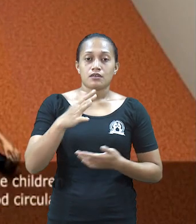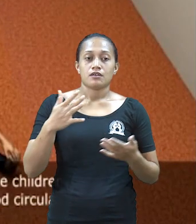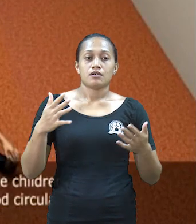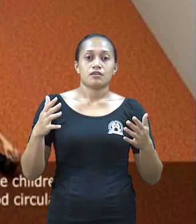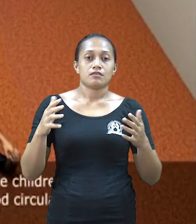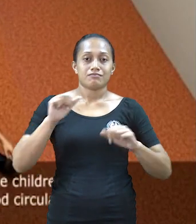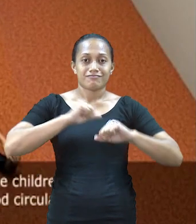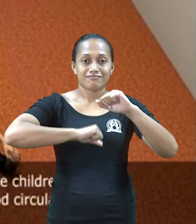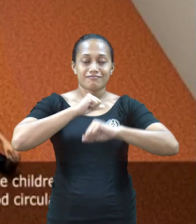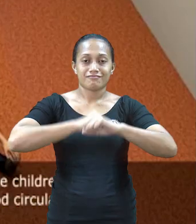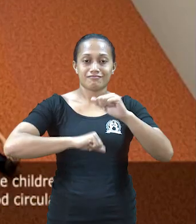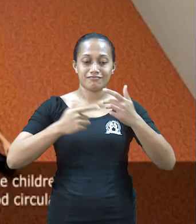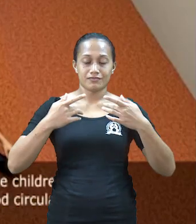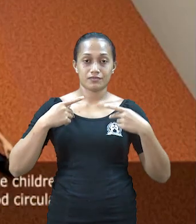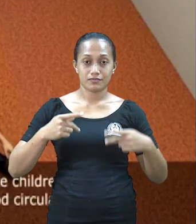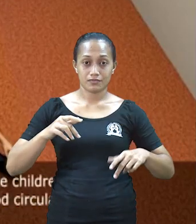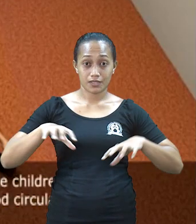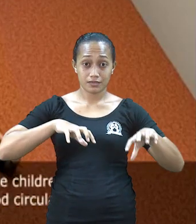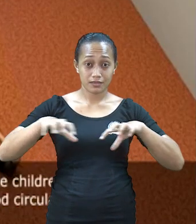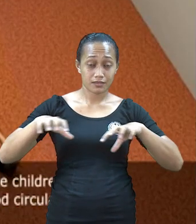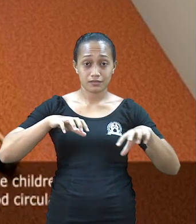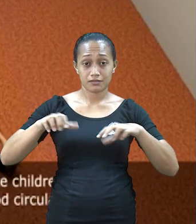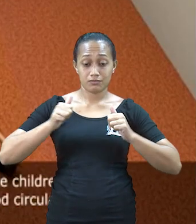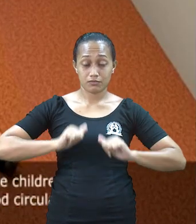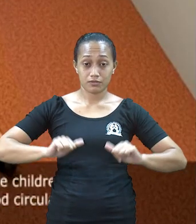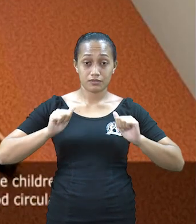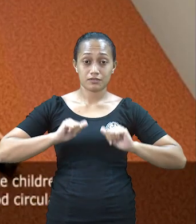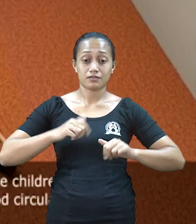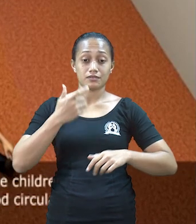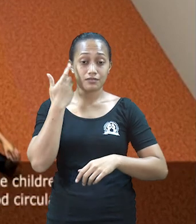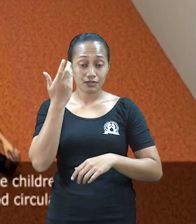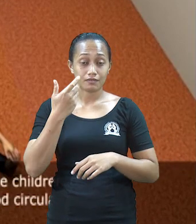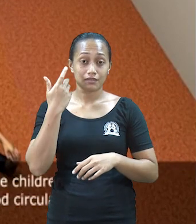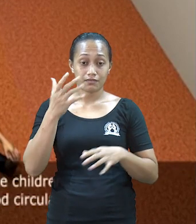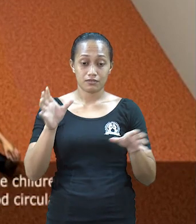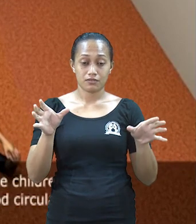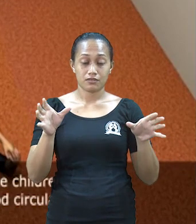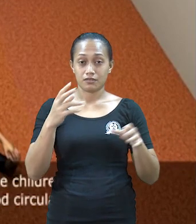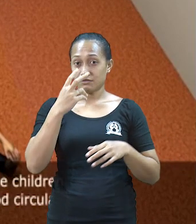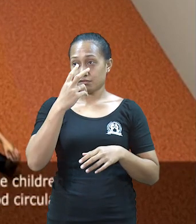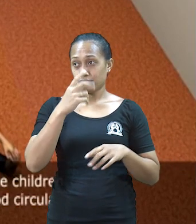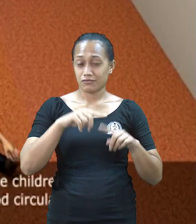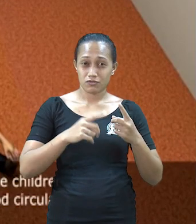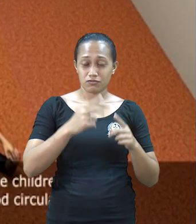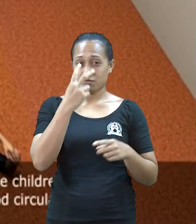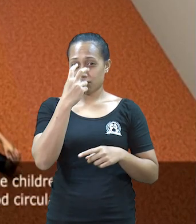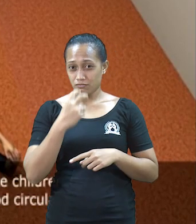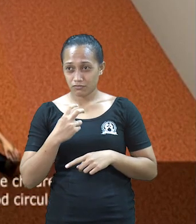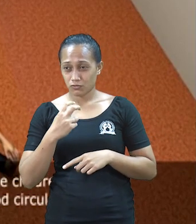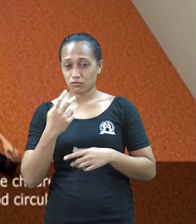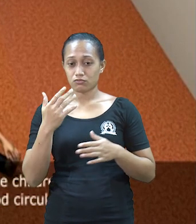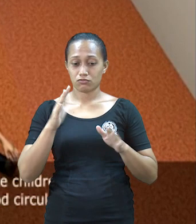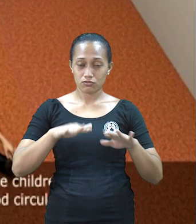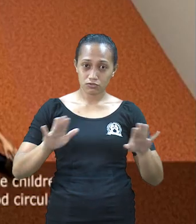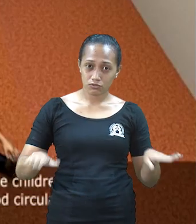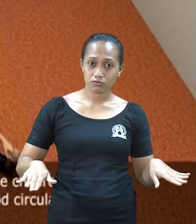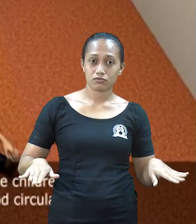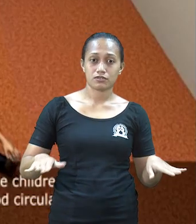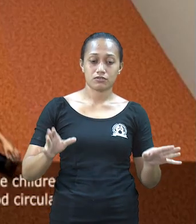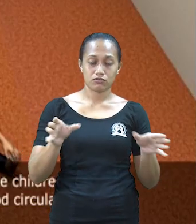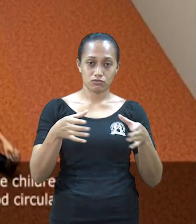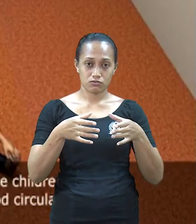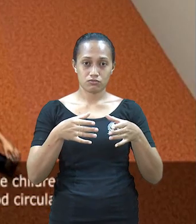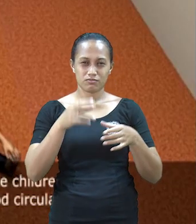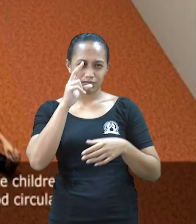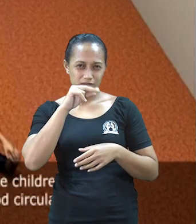A systematic physical exercise is necessary for every age group, like children,